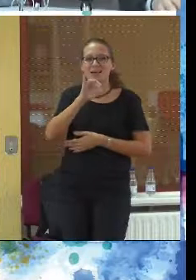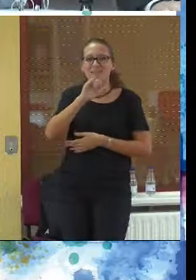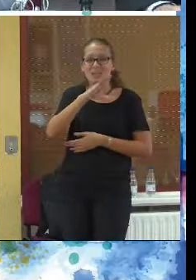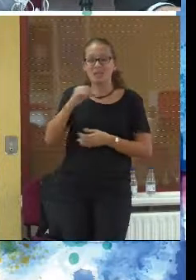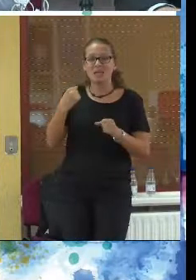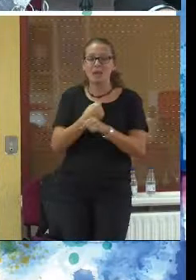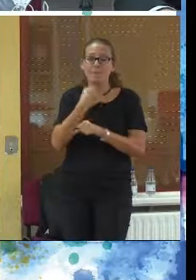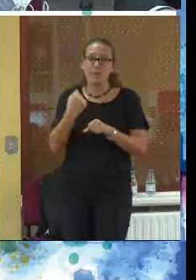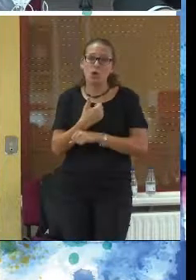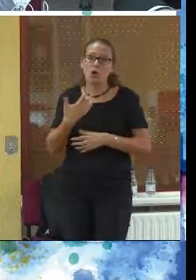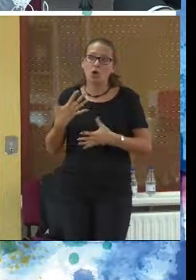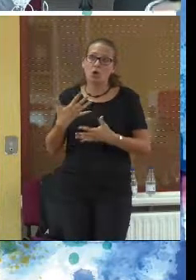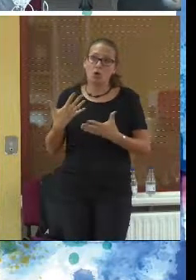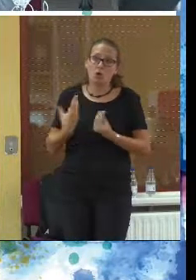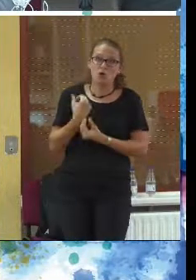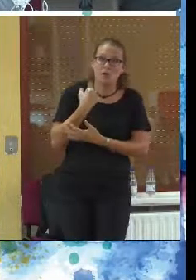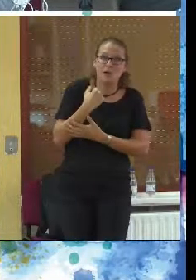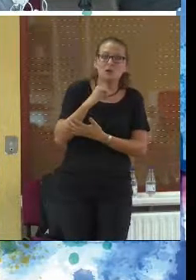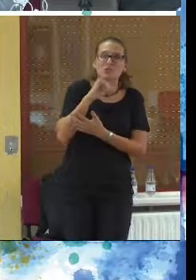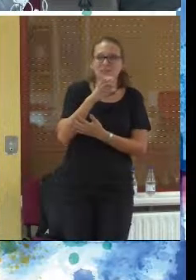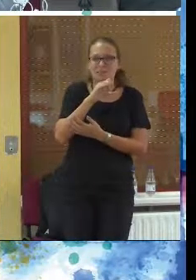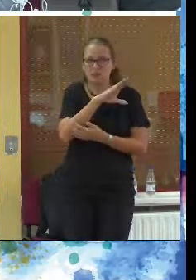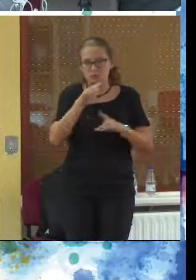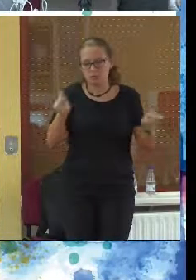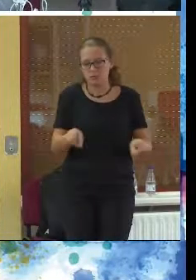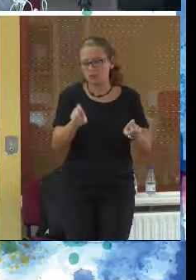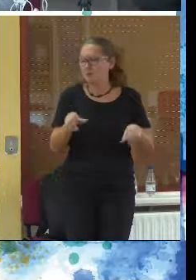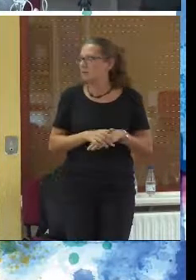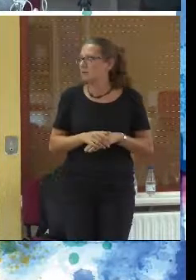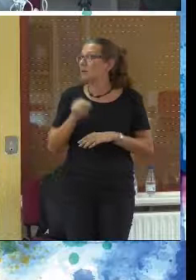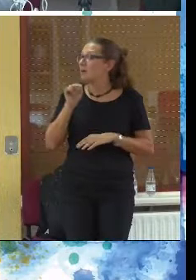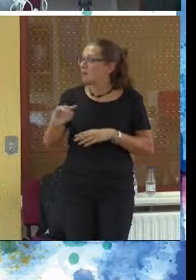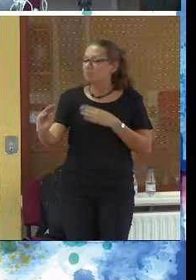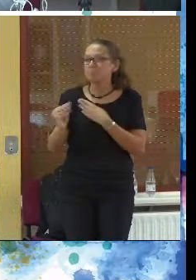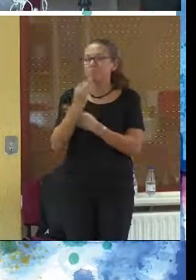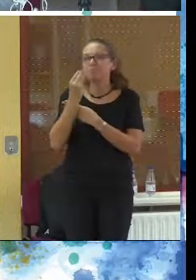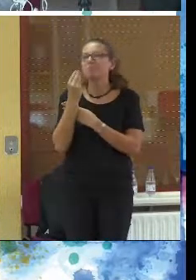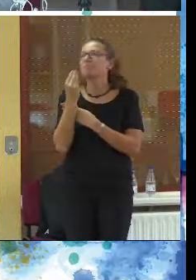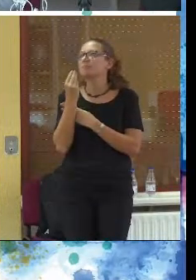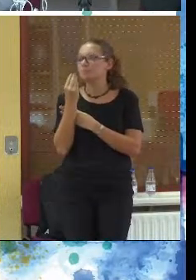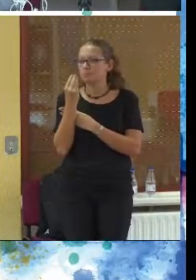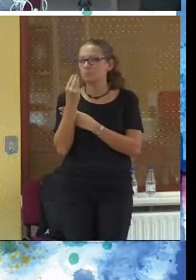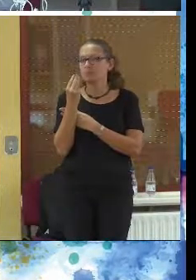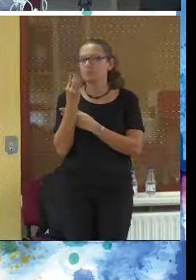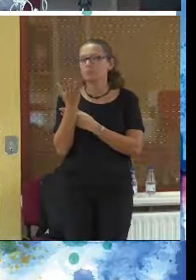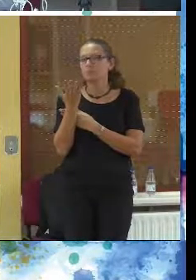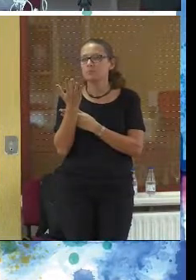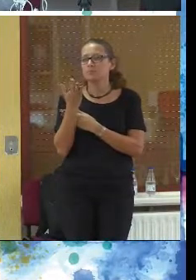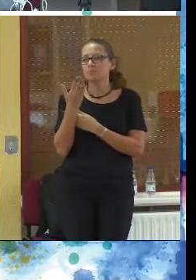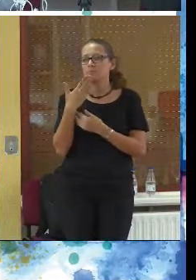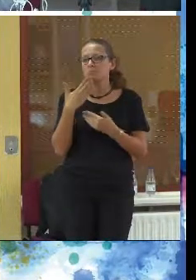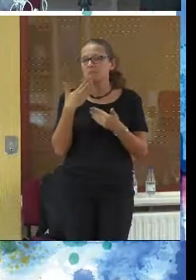ECATIC employment with the support of the ICTs. This is a project supported